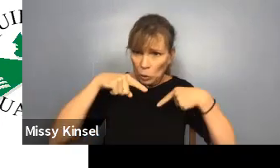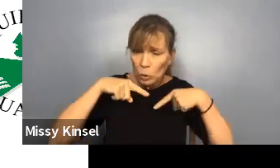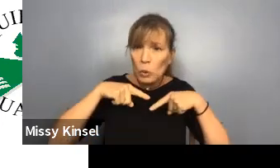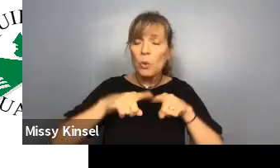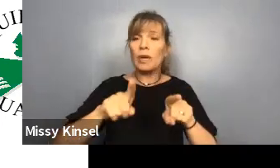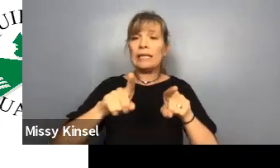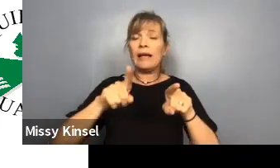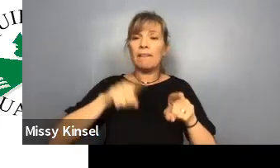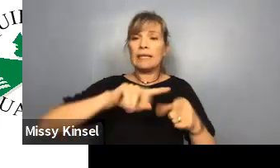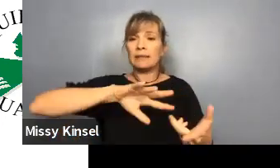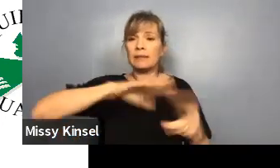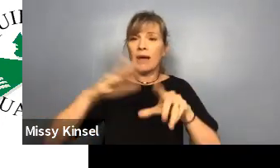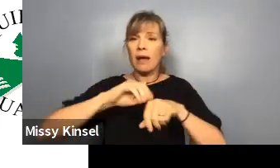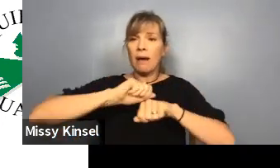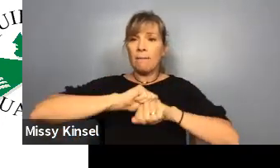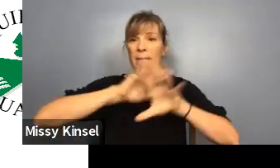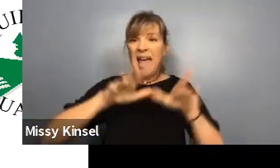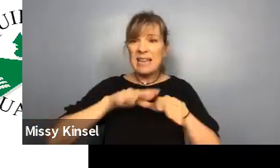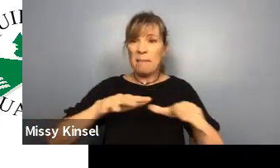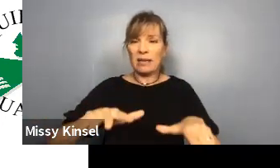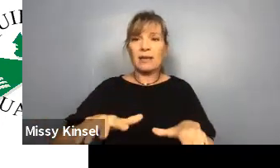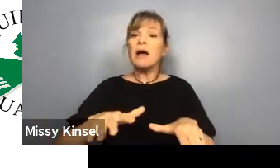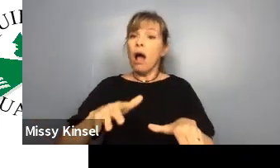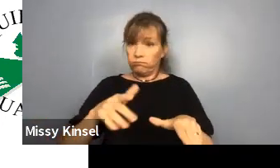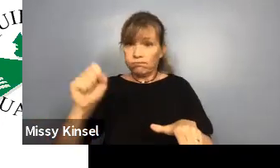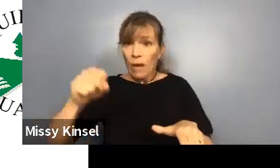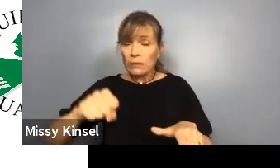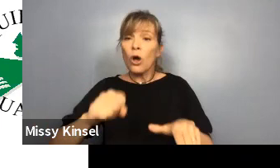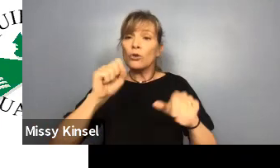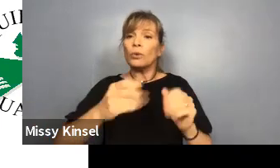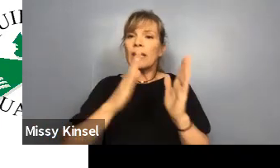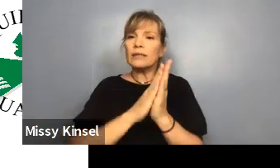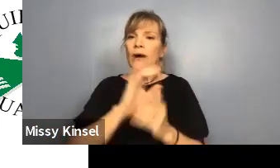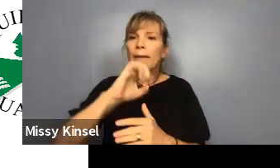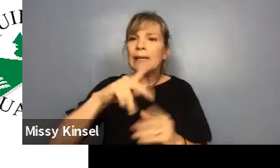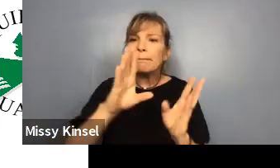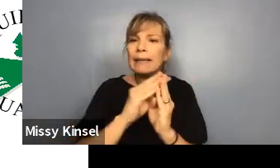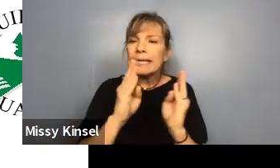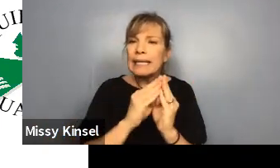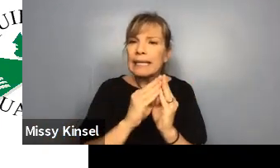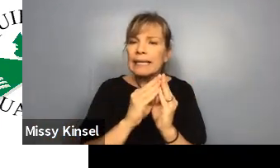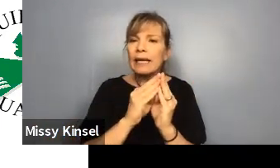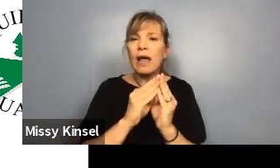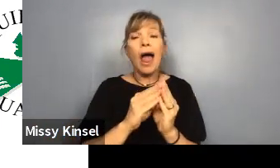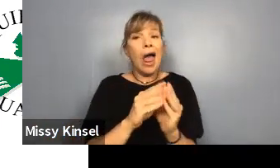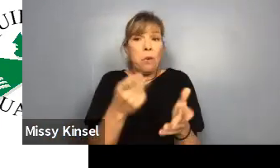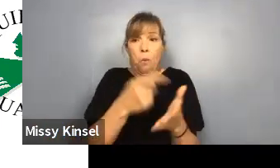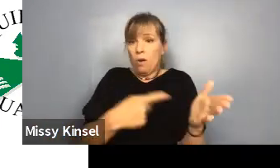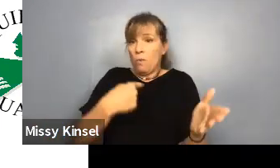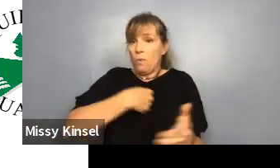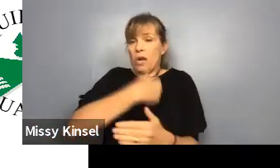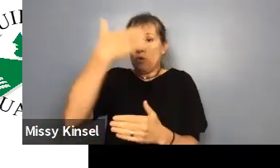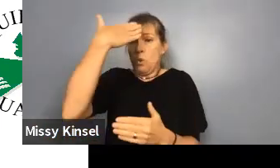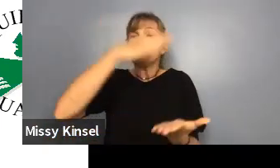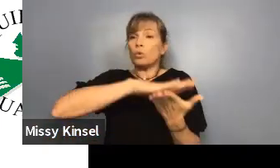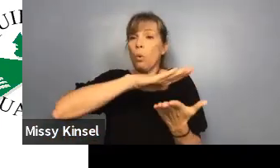the pandemic? And the answer is yes, you can ask for an IEP meeting, and as far as we're aware, schools